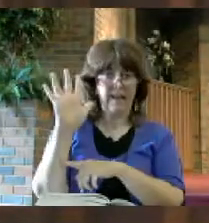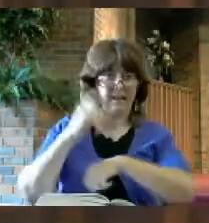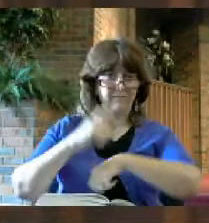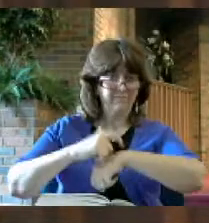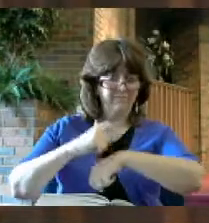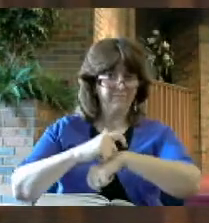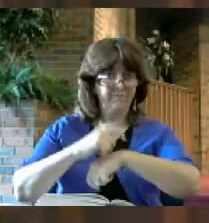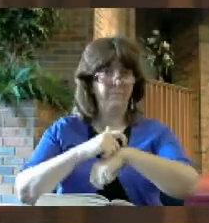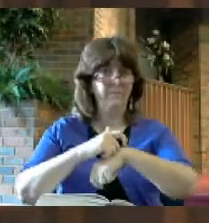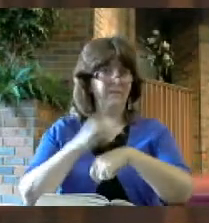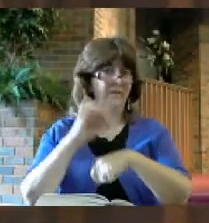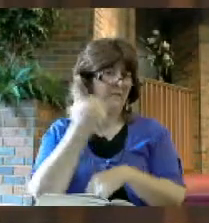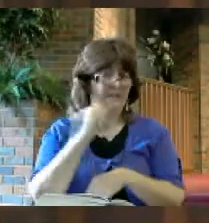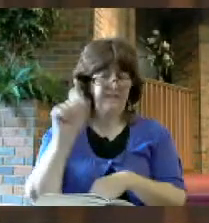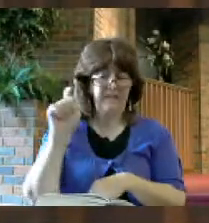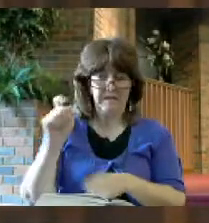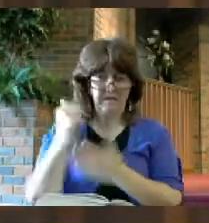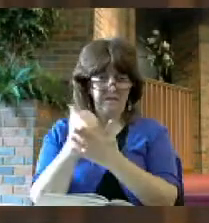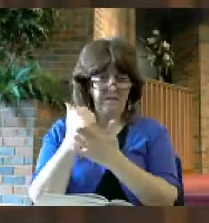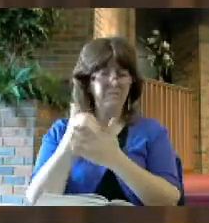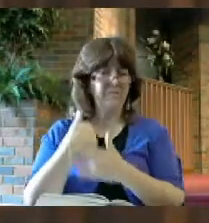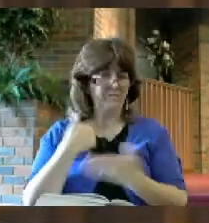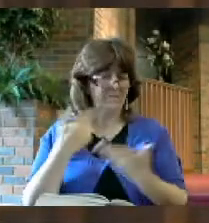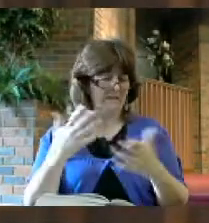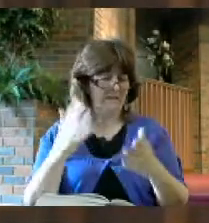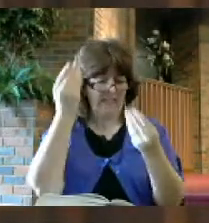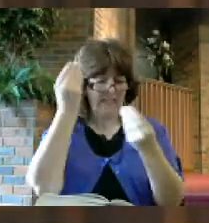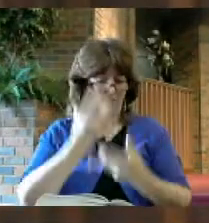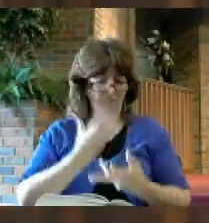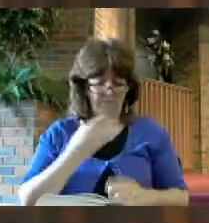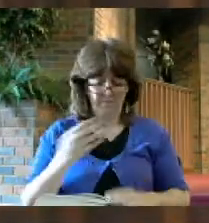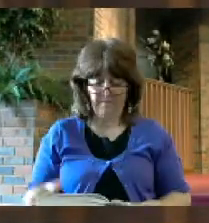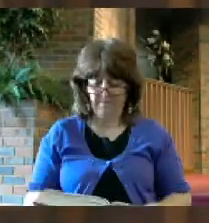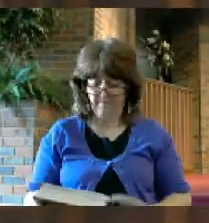And we'll have our closing prayer after these stanzas.